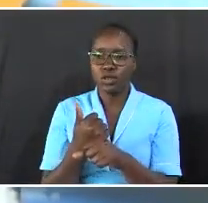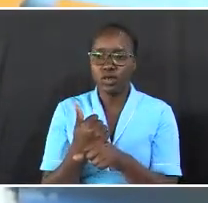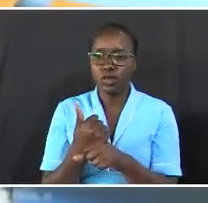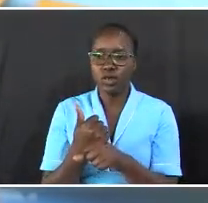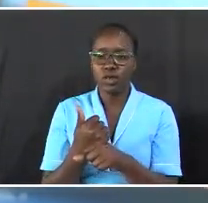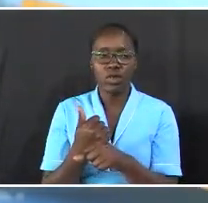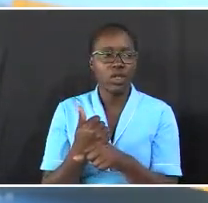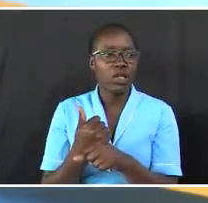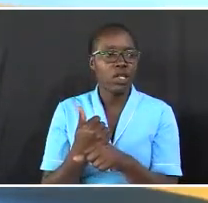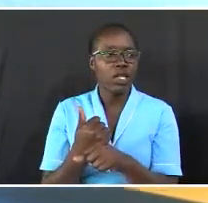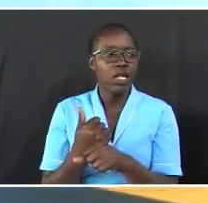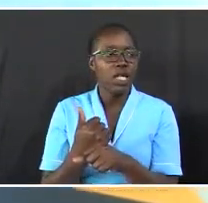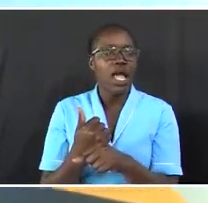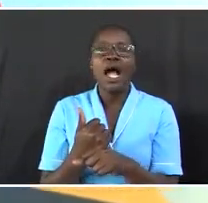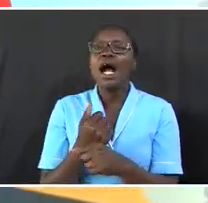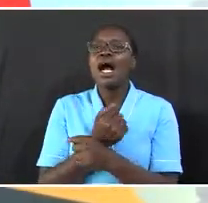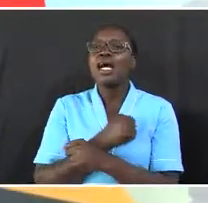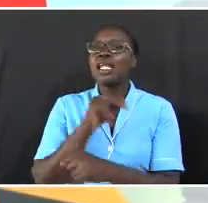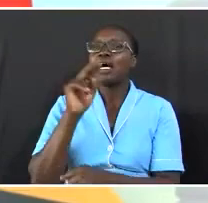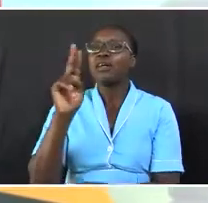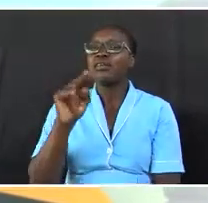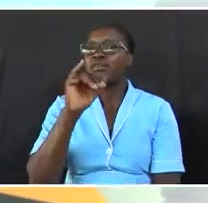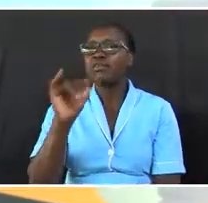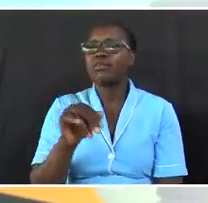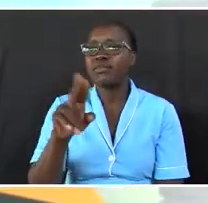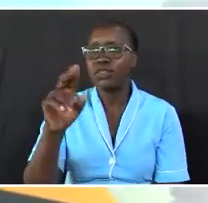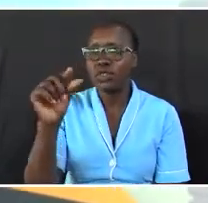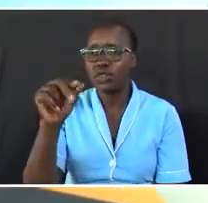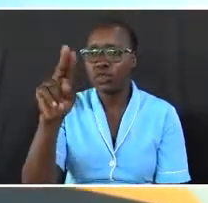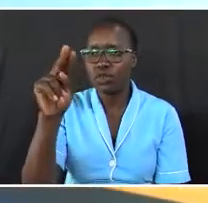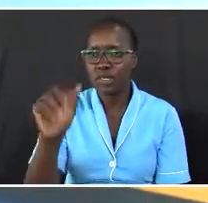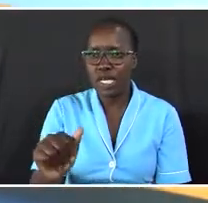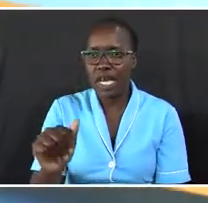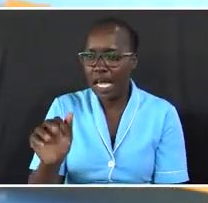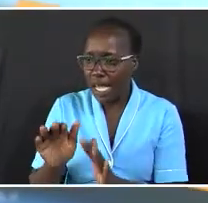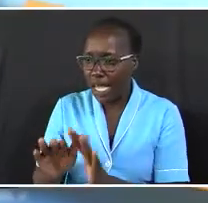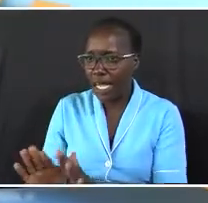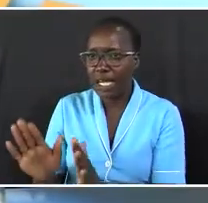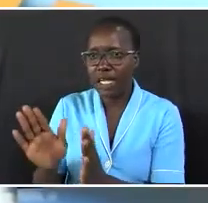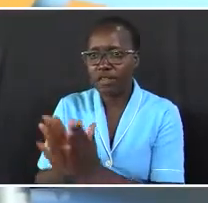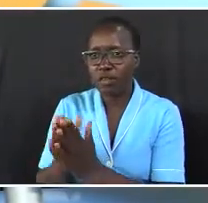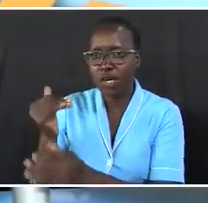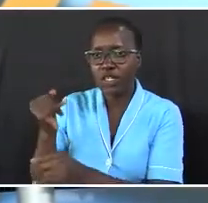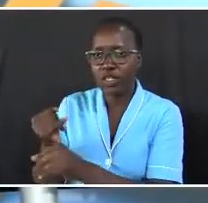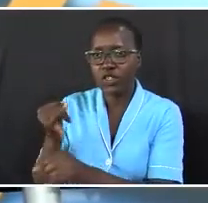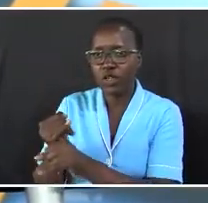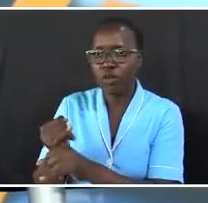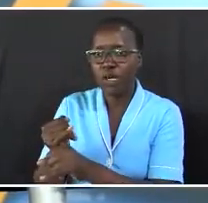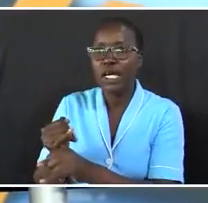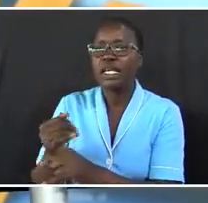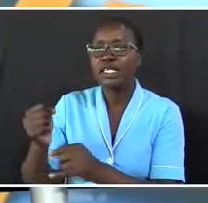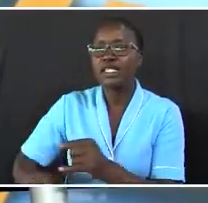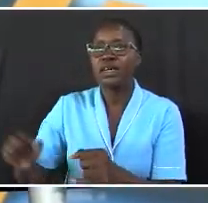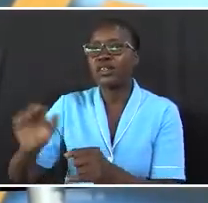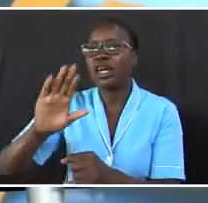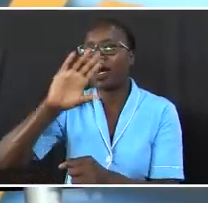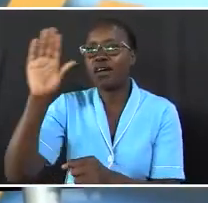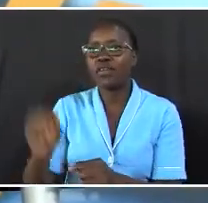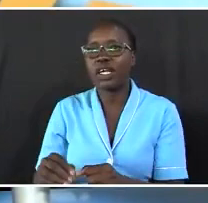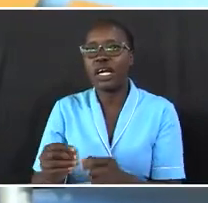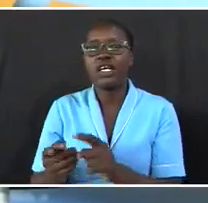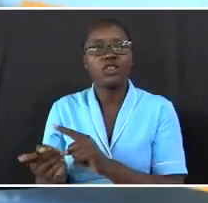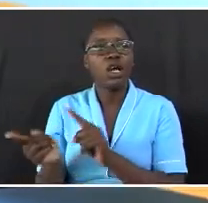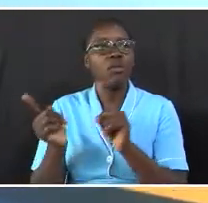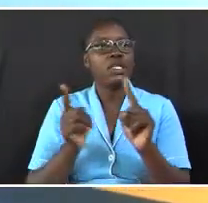I loved Njuguna so genuinely, such that I left my job in South Africa to come and get married in Kenya. To me,